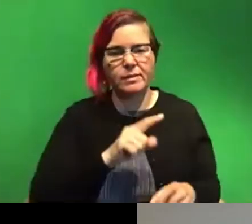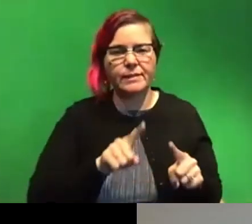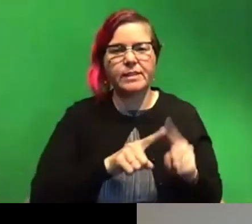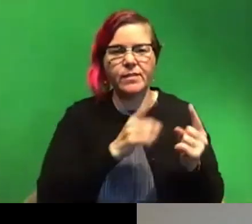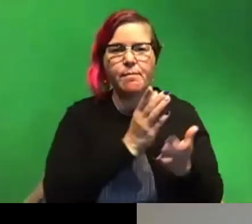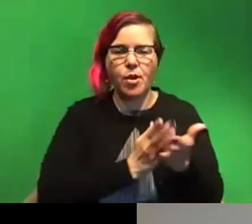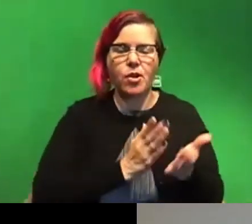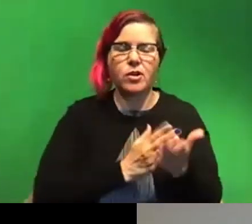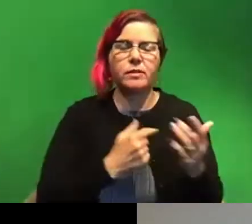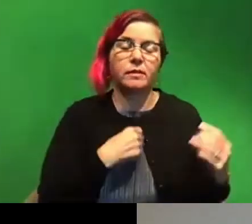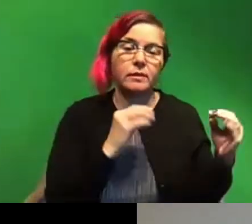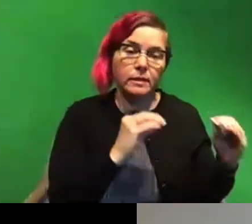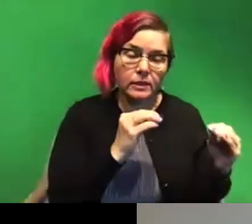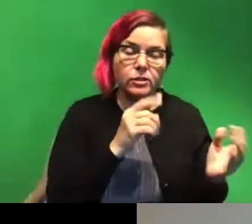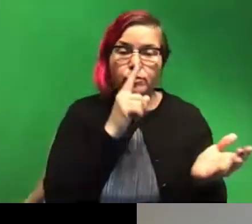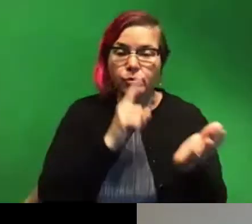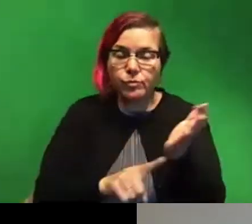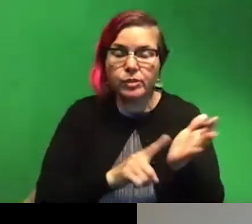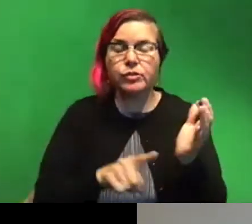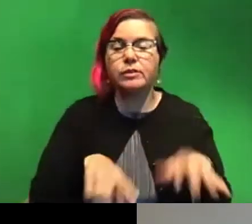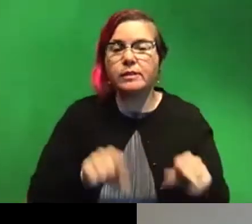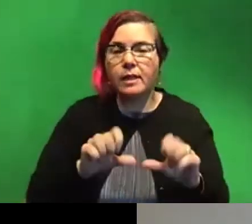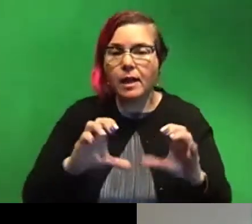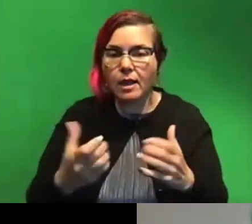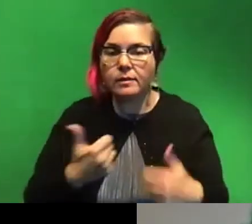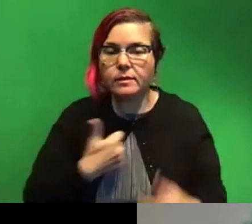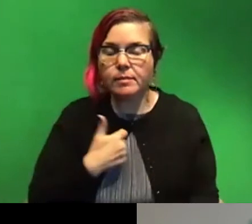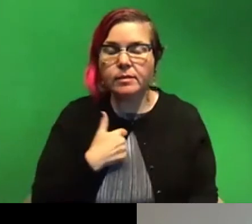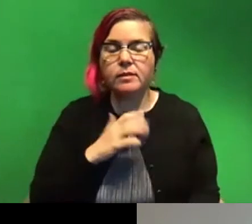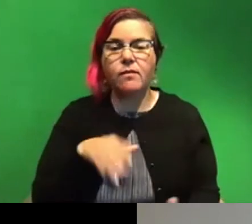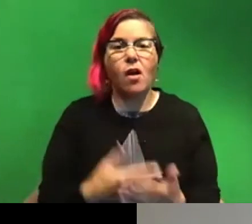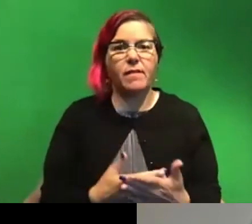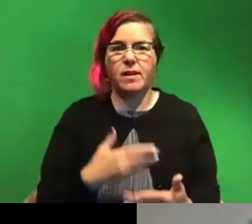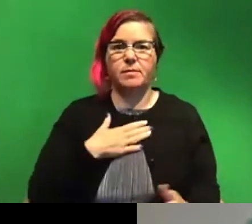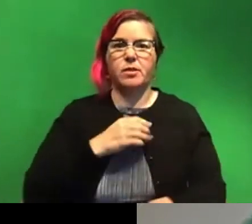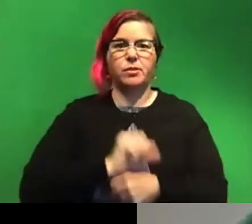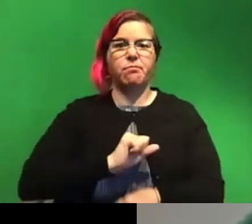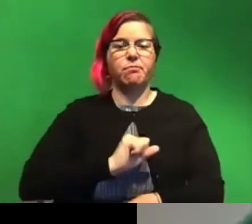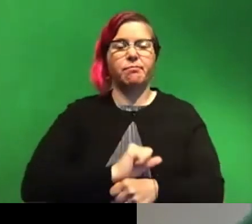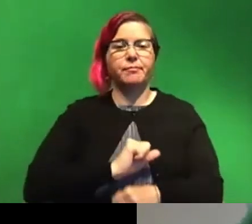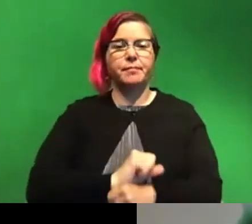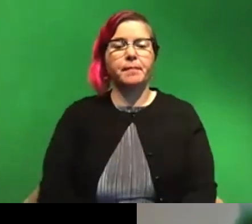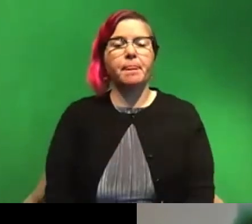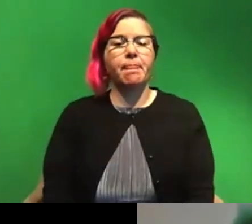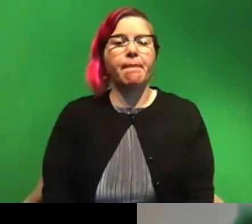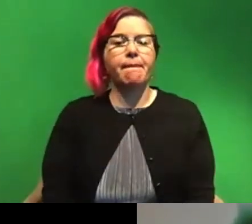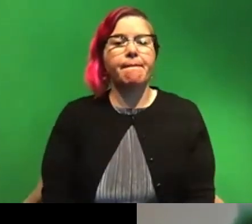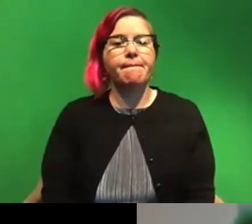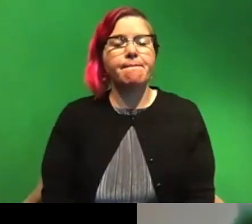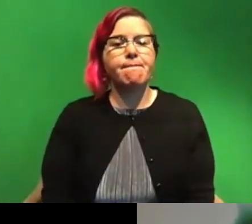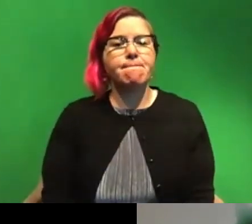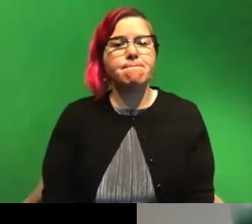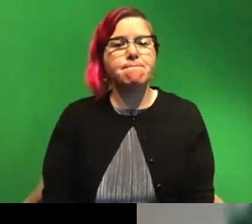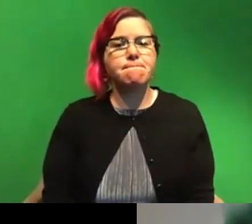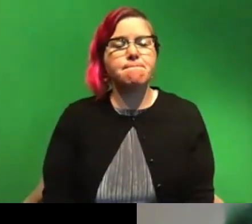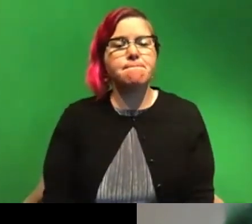know, me teaching and doing research and taking classes myself, all of that is my job. I think